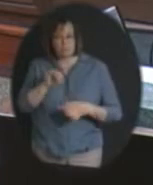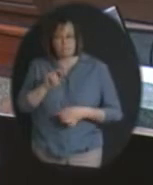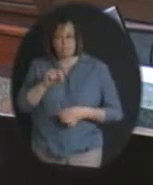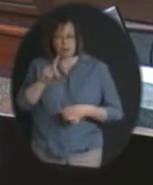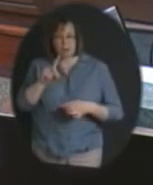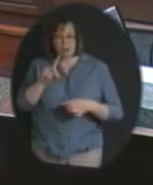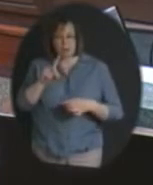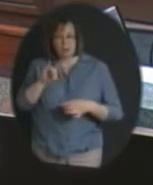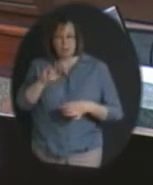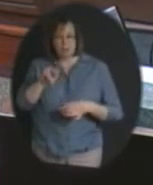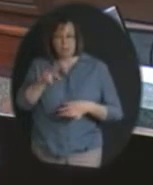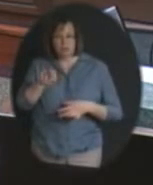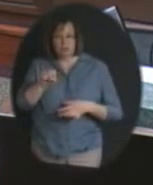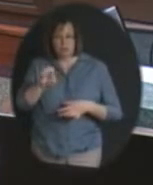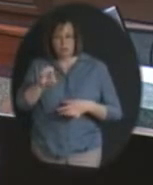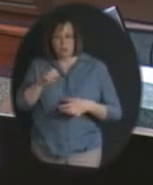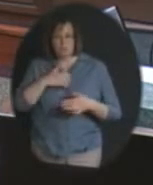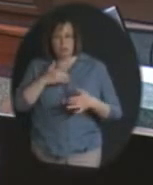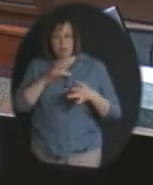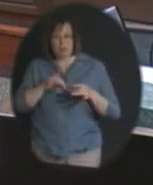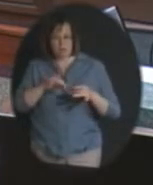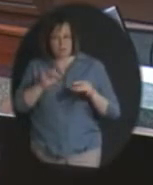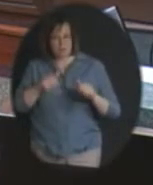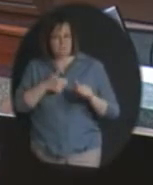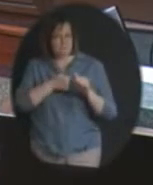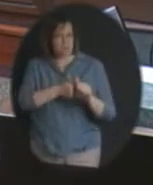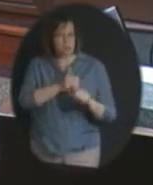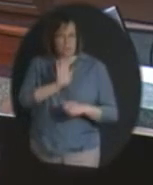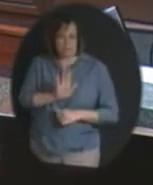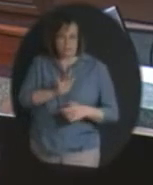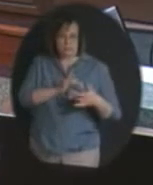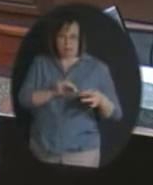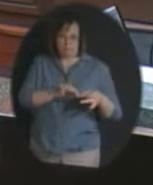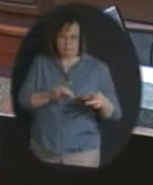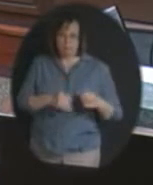so my comments could follow his comments.